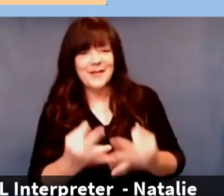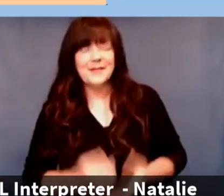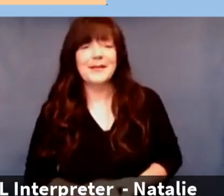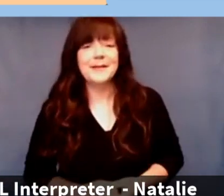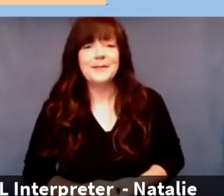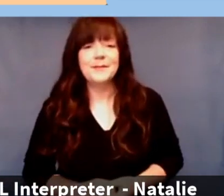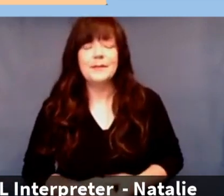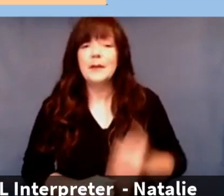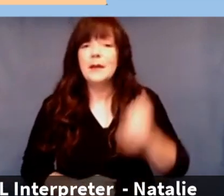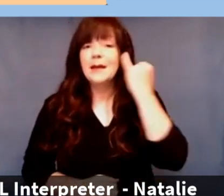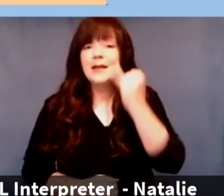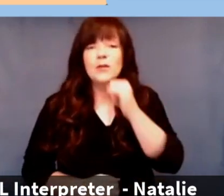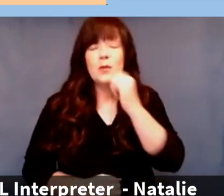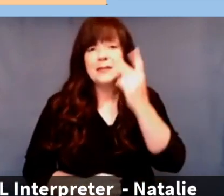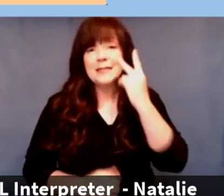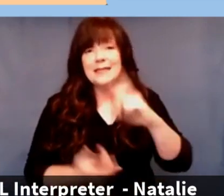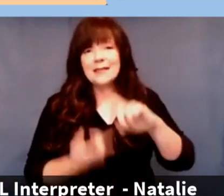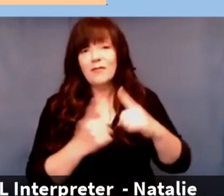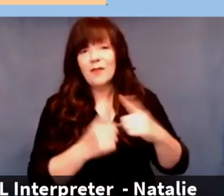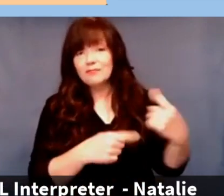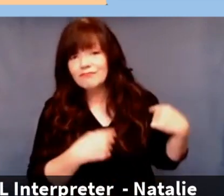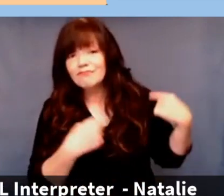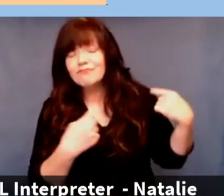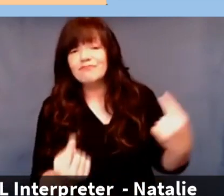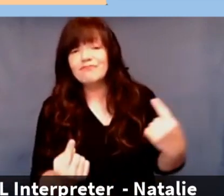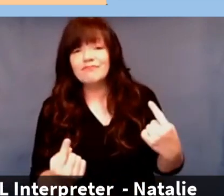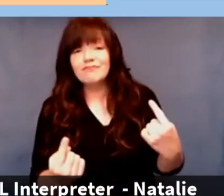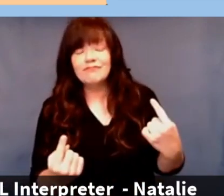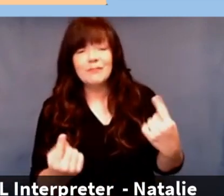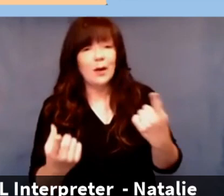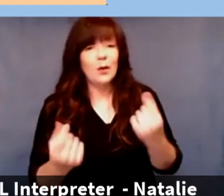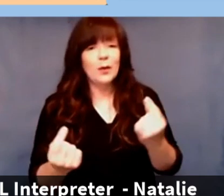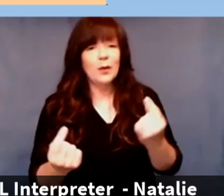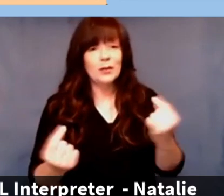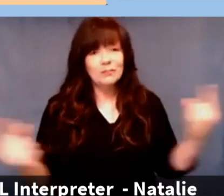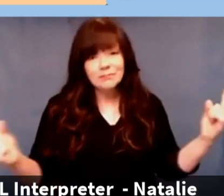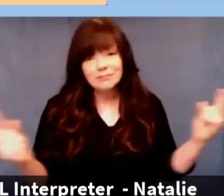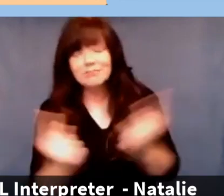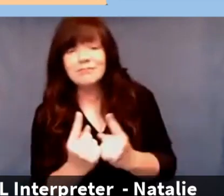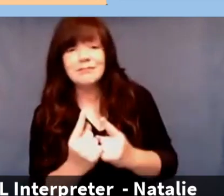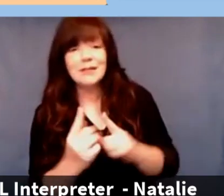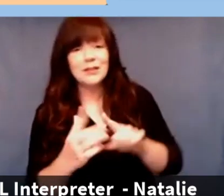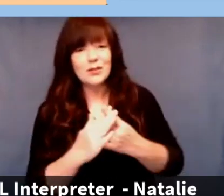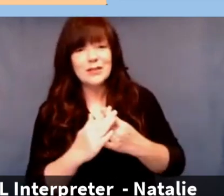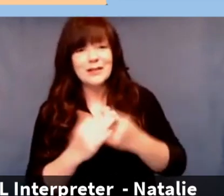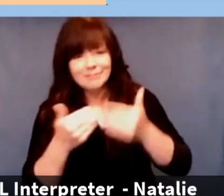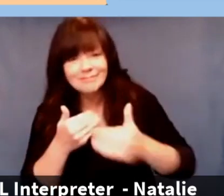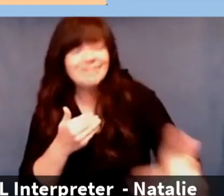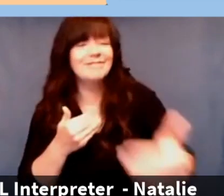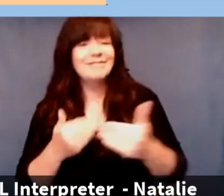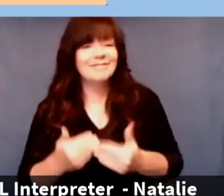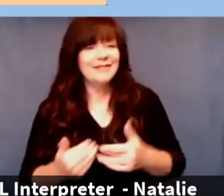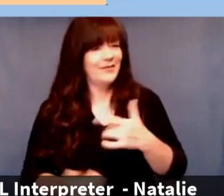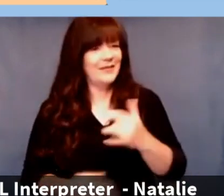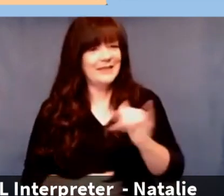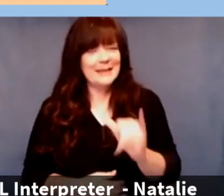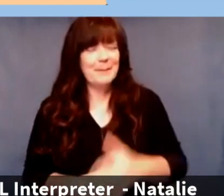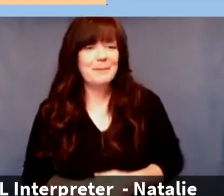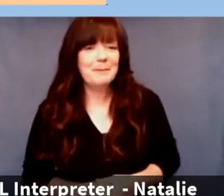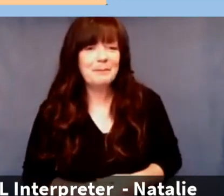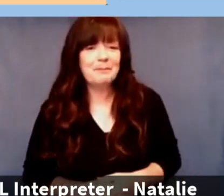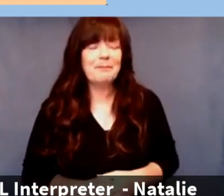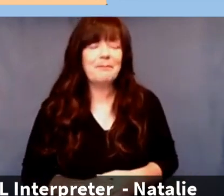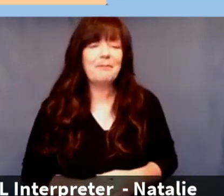it's like when you haven't seen a friend in a really long time, you just kind of pick up where you left off. That's what it really feels like.